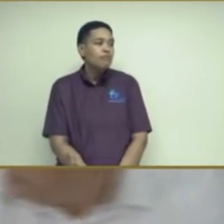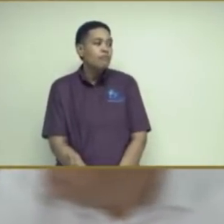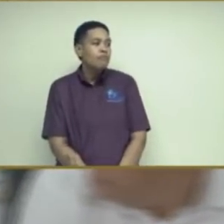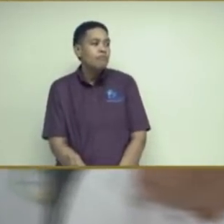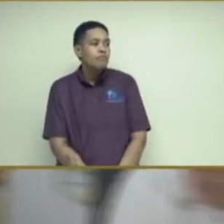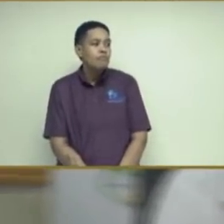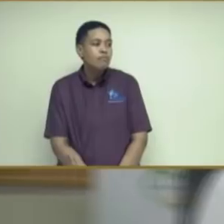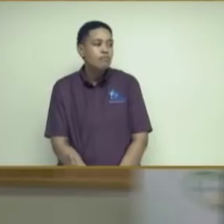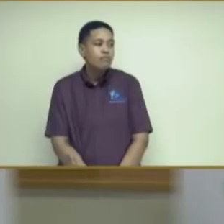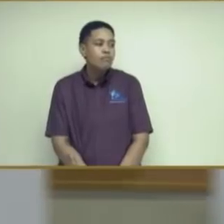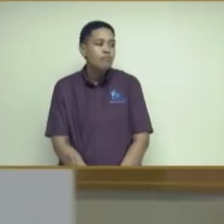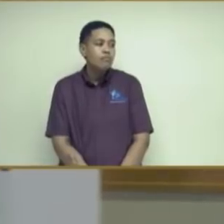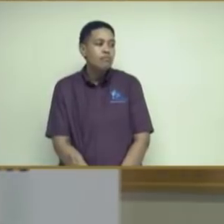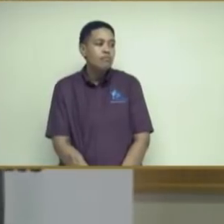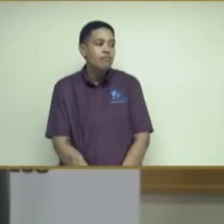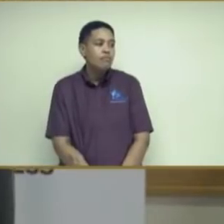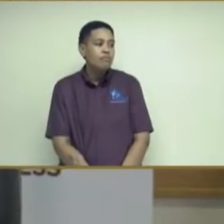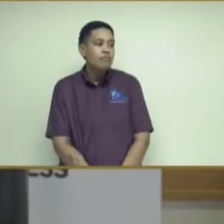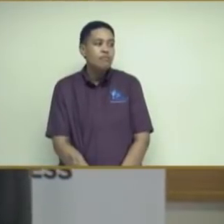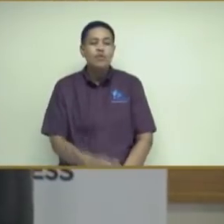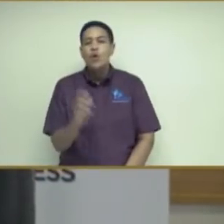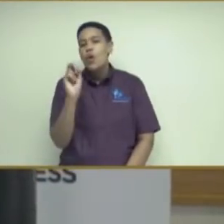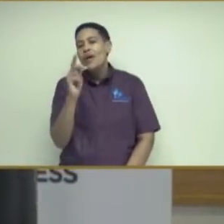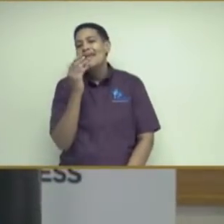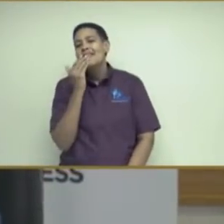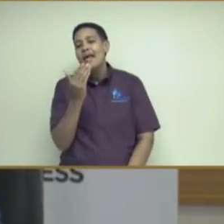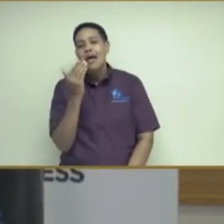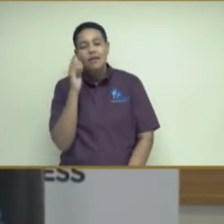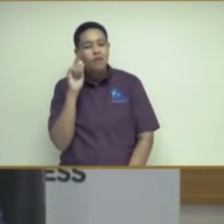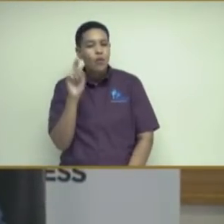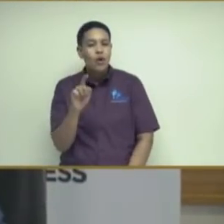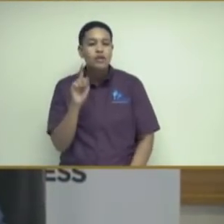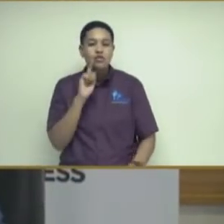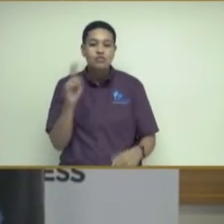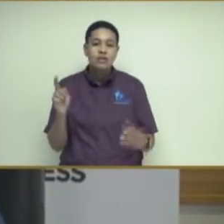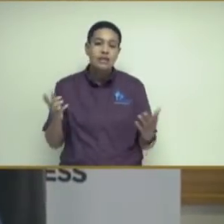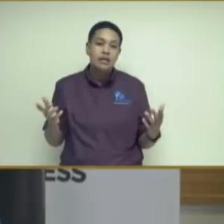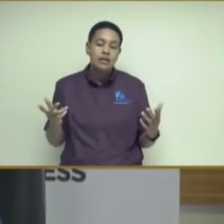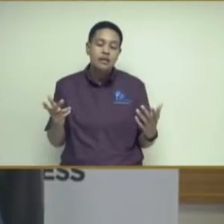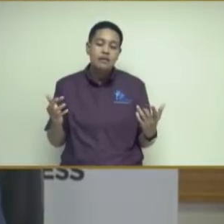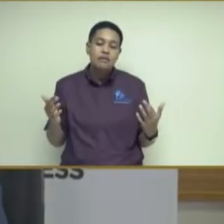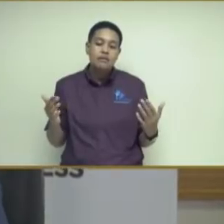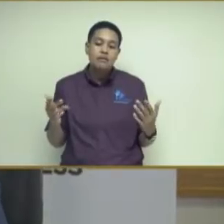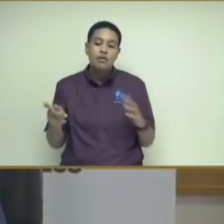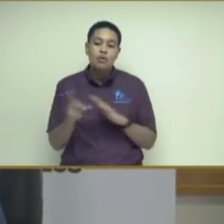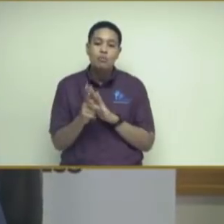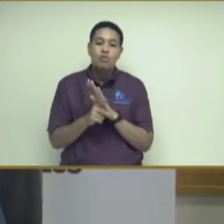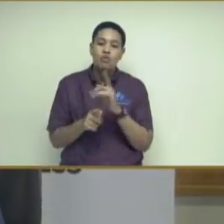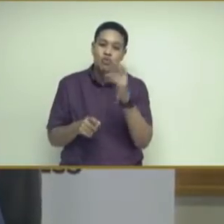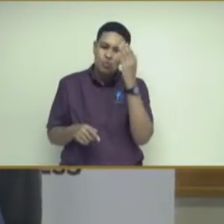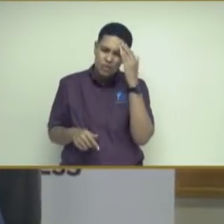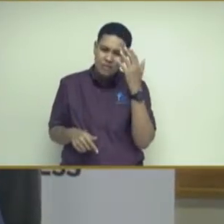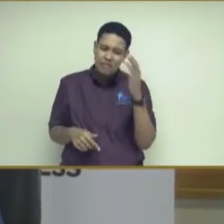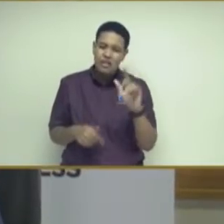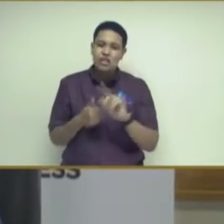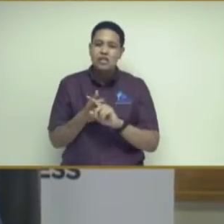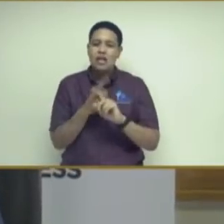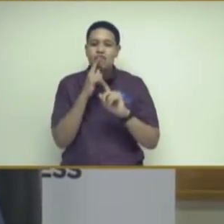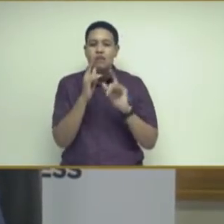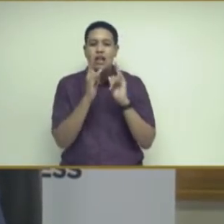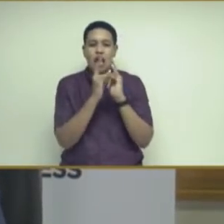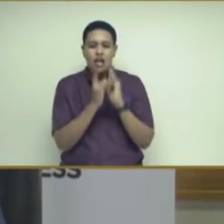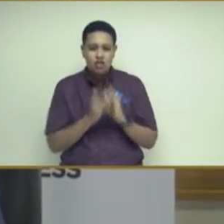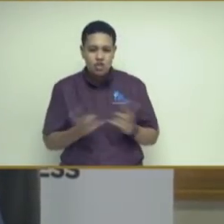Okay, thank you very much for that question. So the protocols, as you know, have been